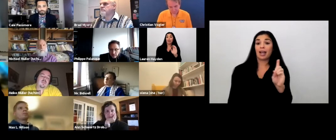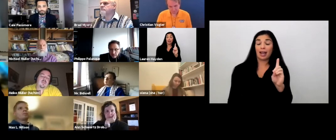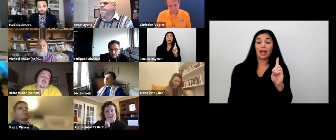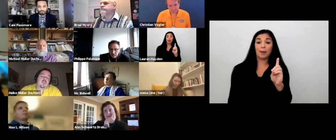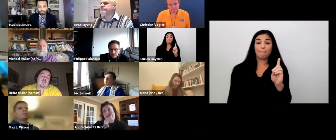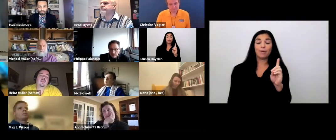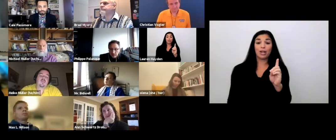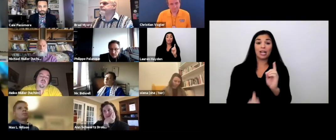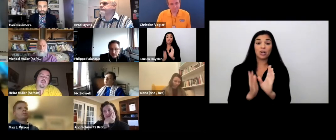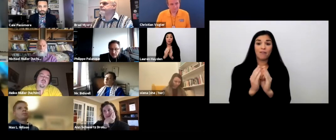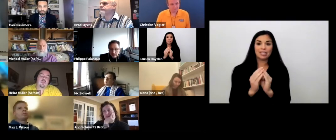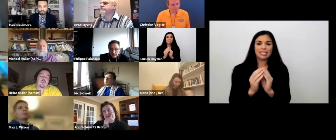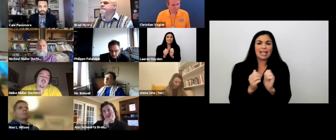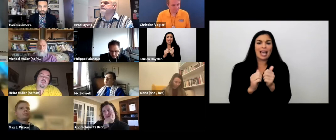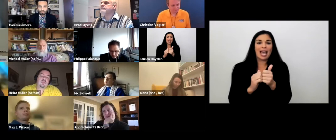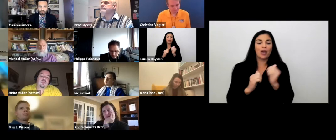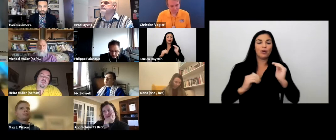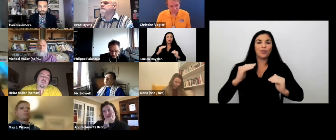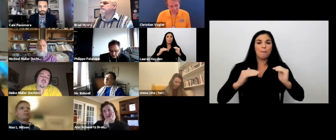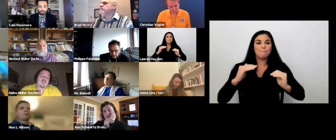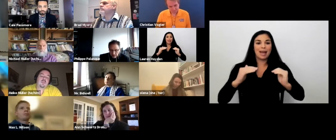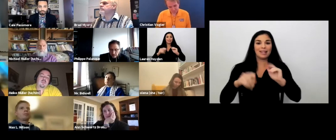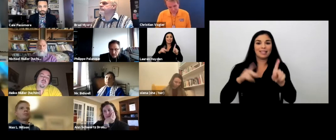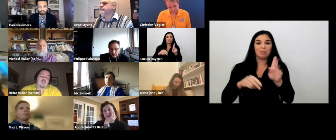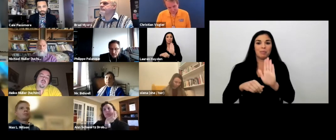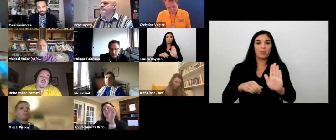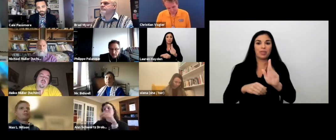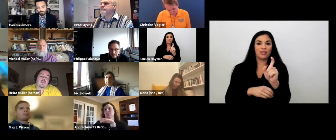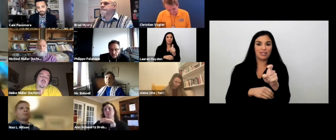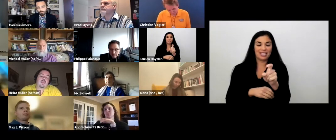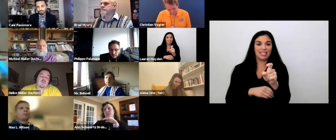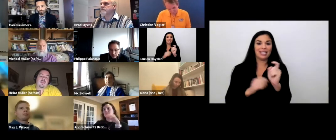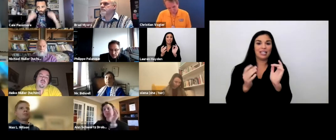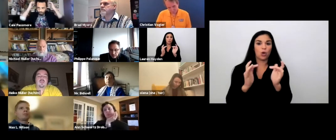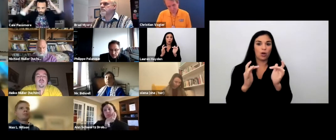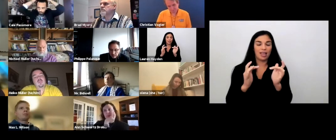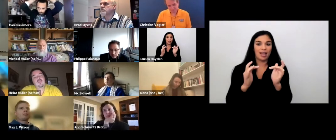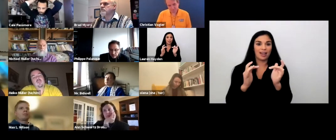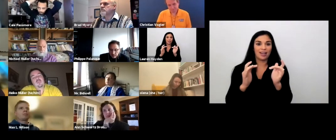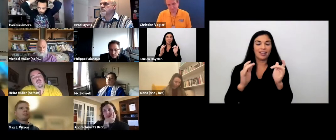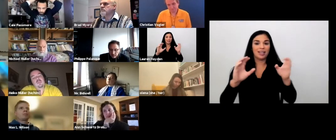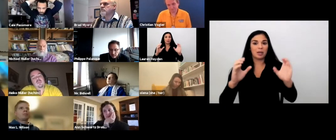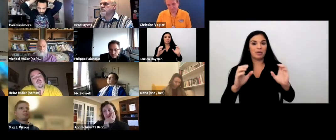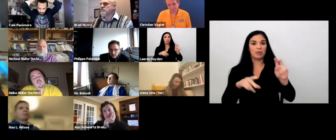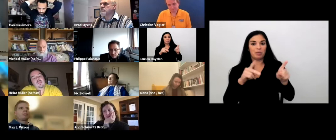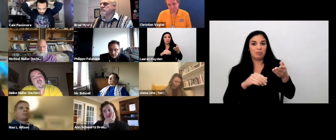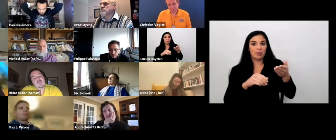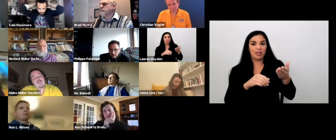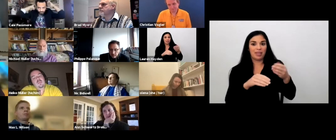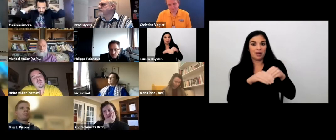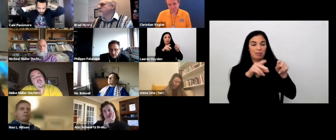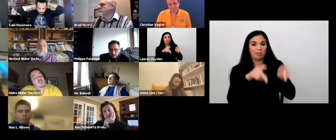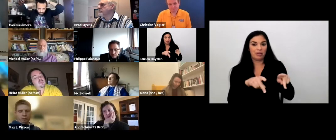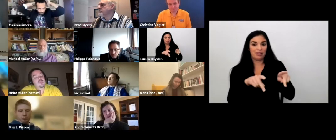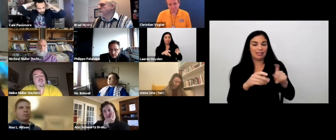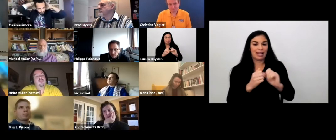conferences, how do you balance the needs of the people online and people? I think some of that